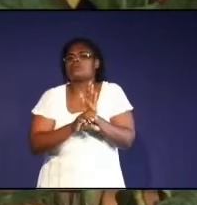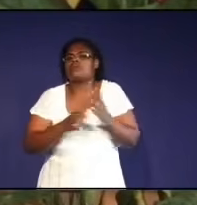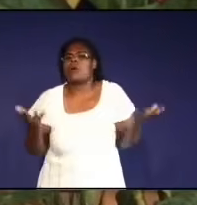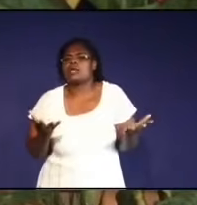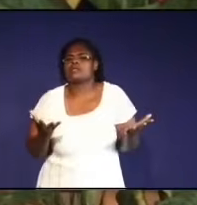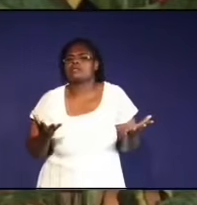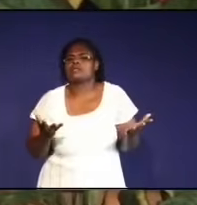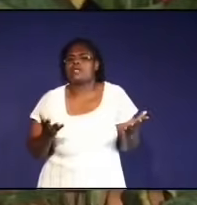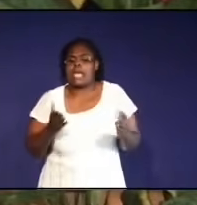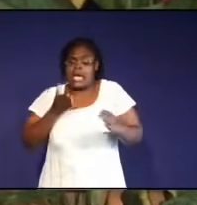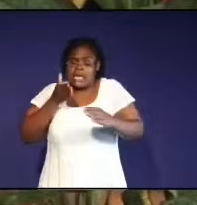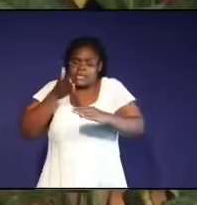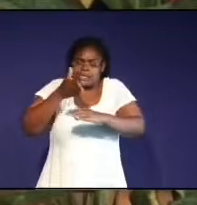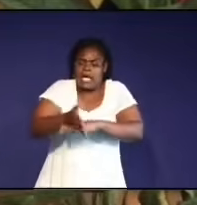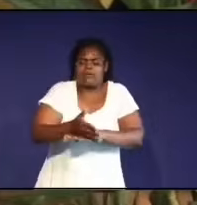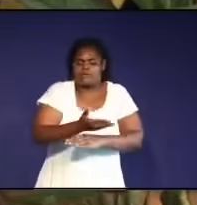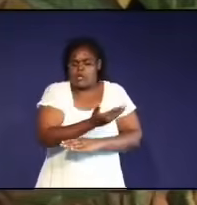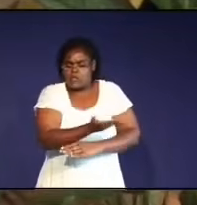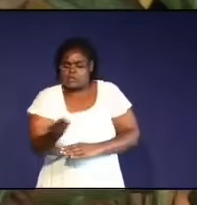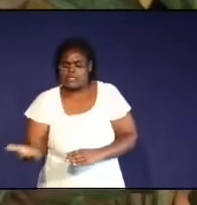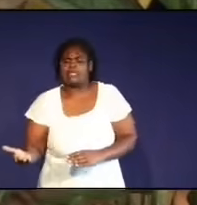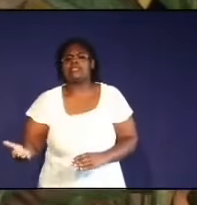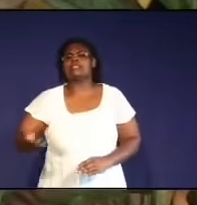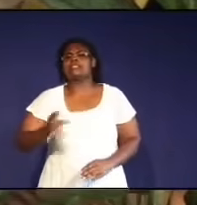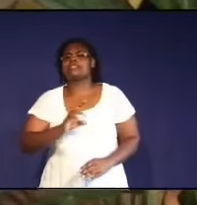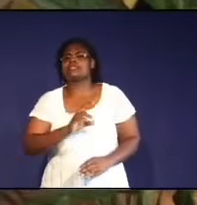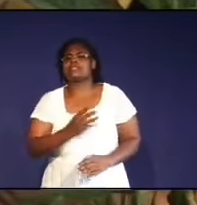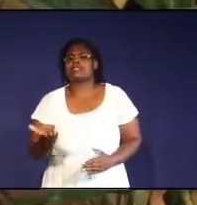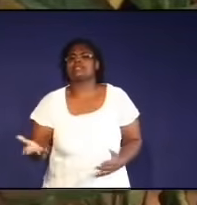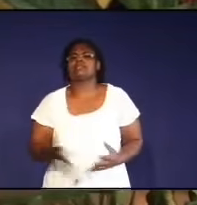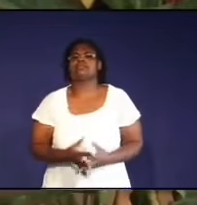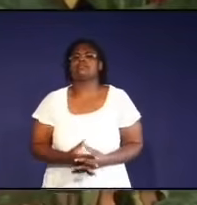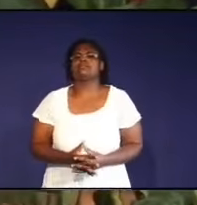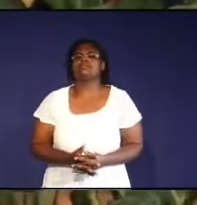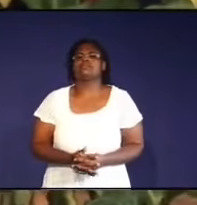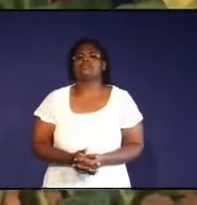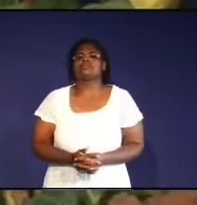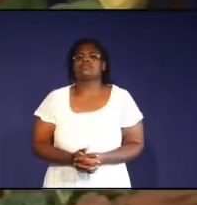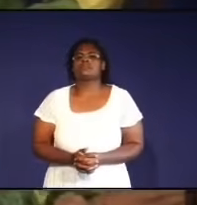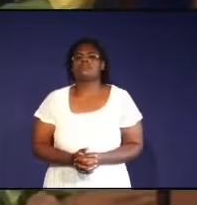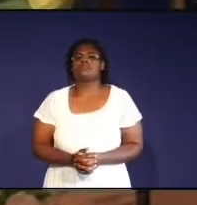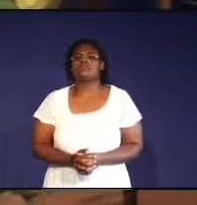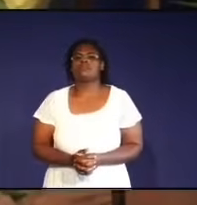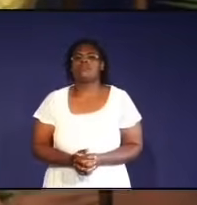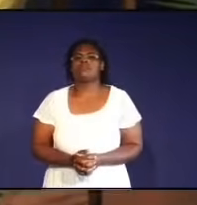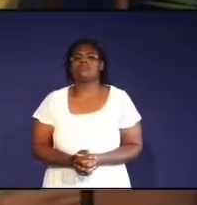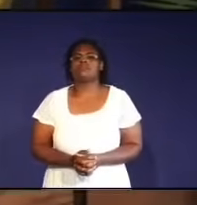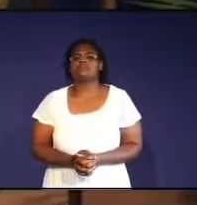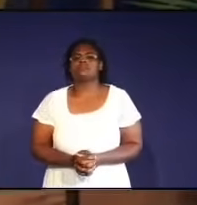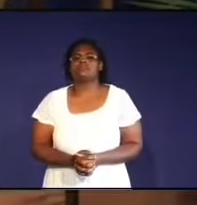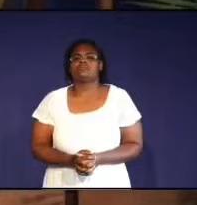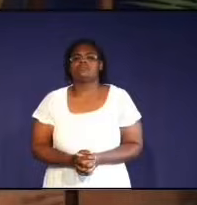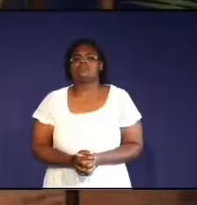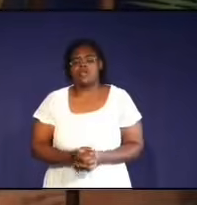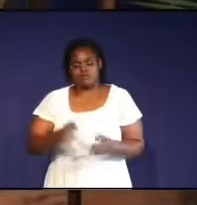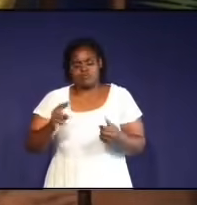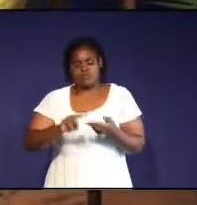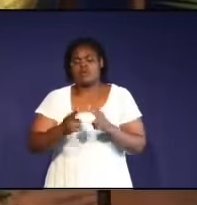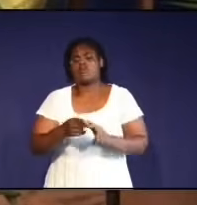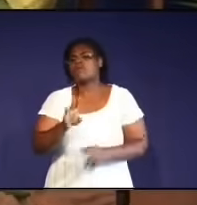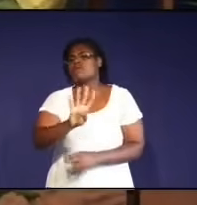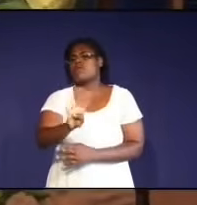"And after these things," you see, under seal number 4,